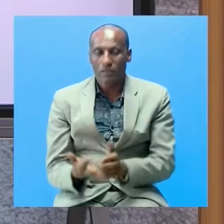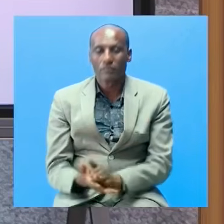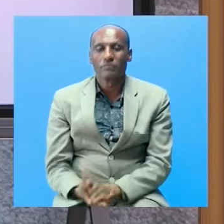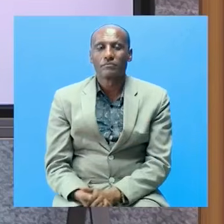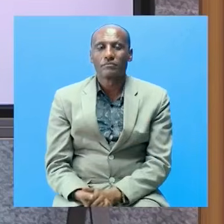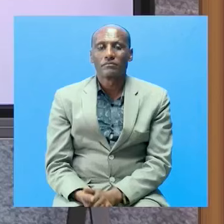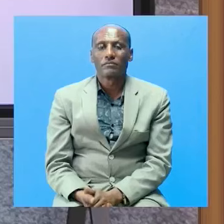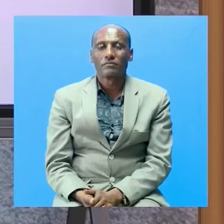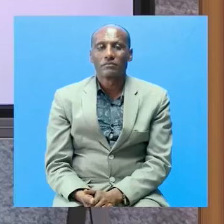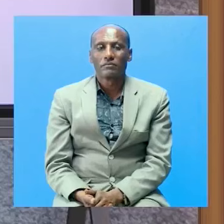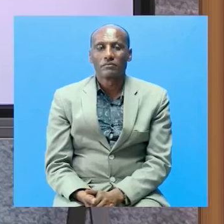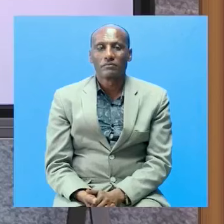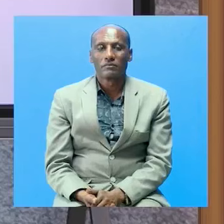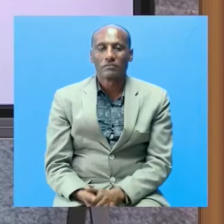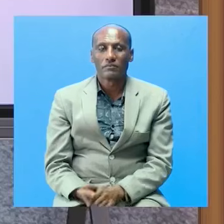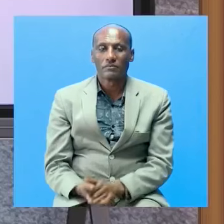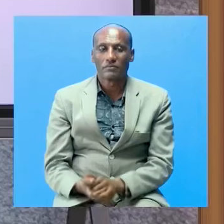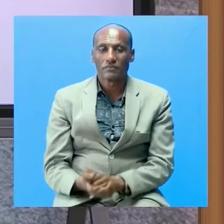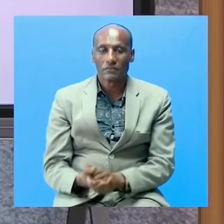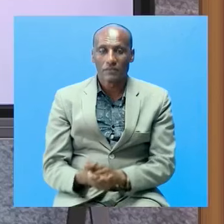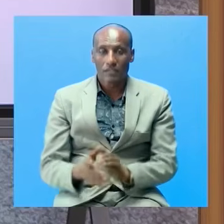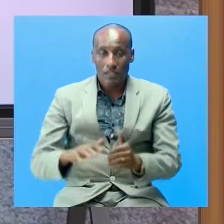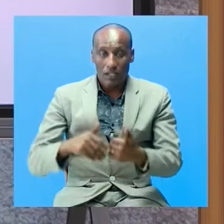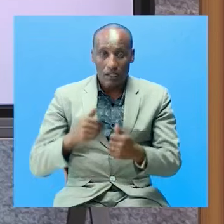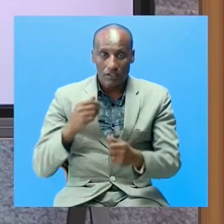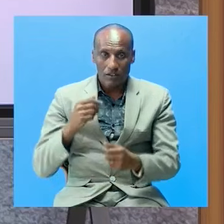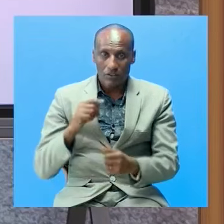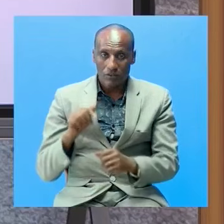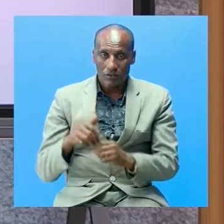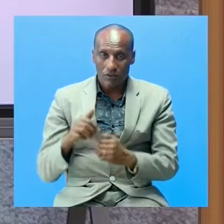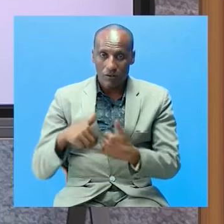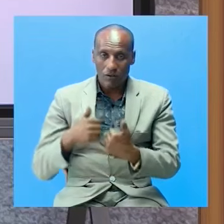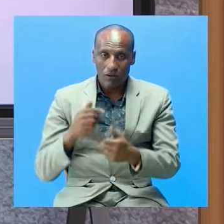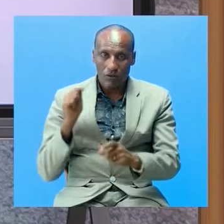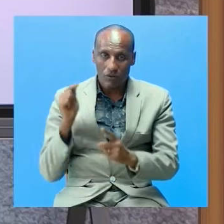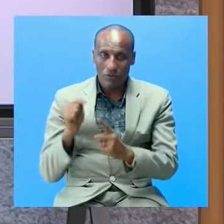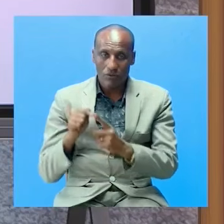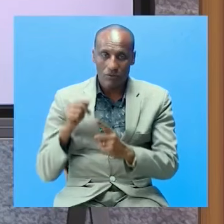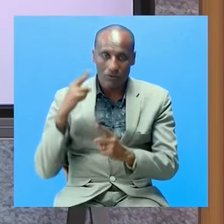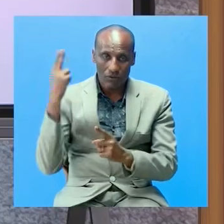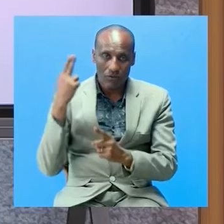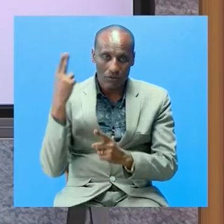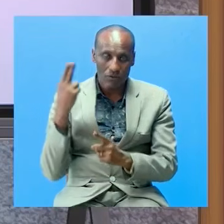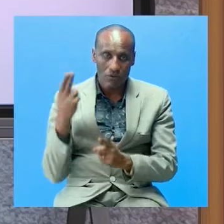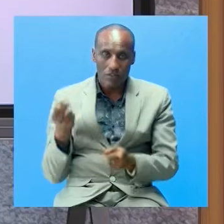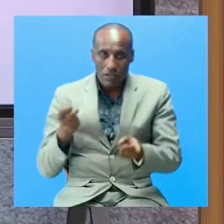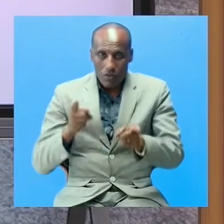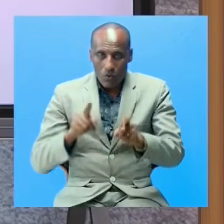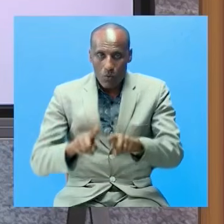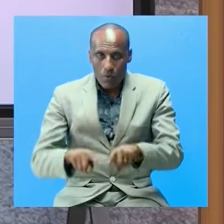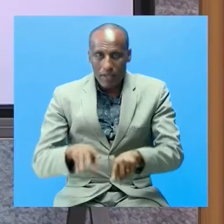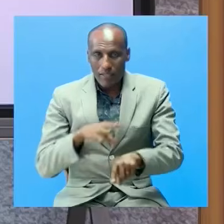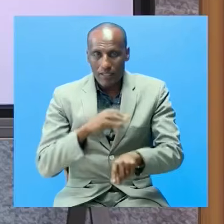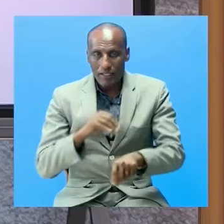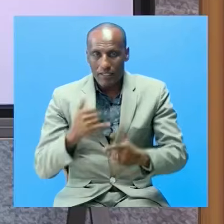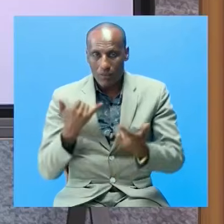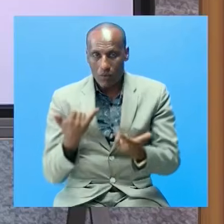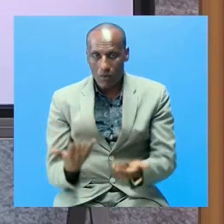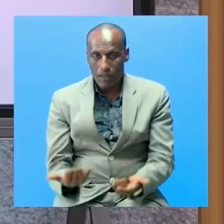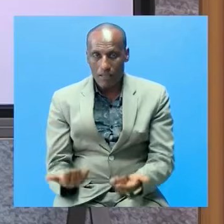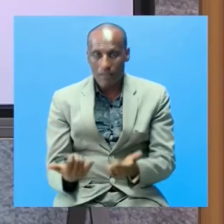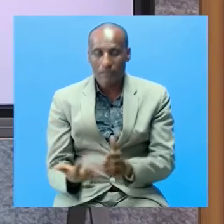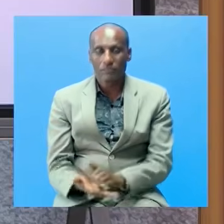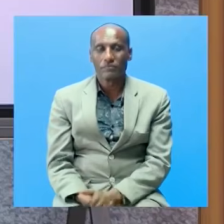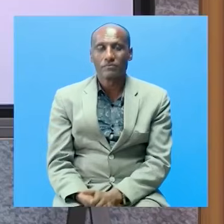about the conjunctions when and while. Have you understand how to use when and